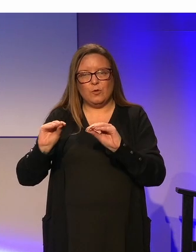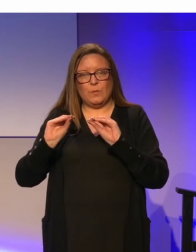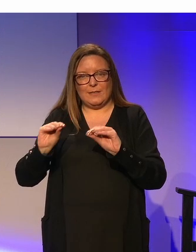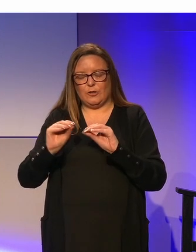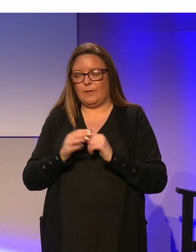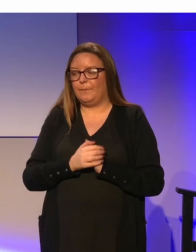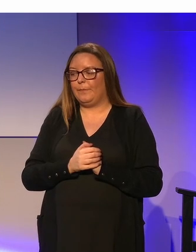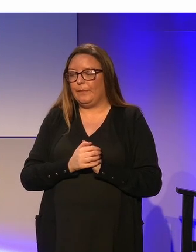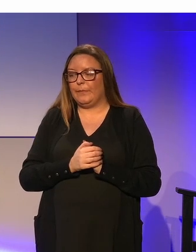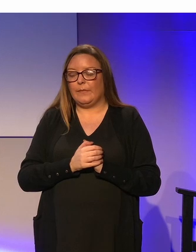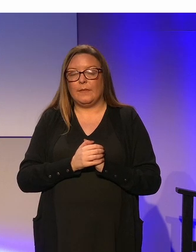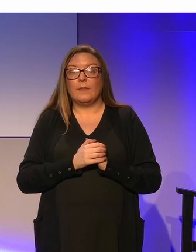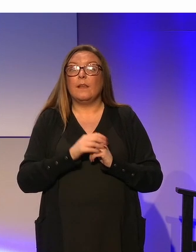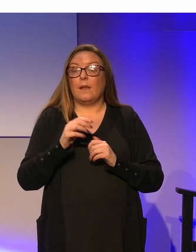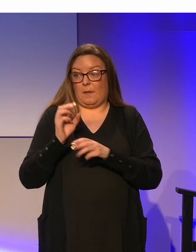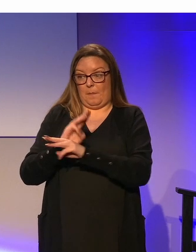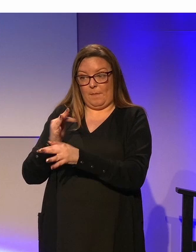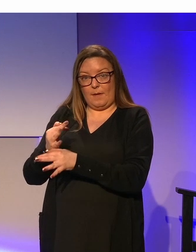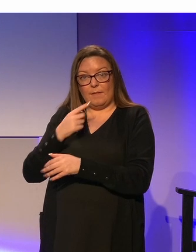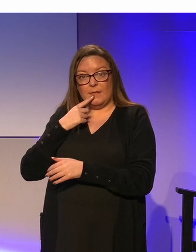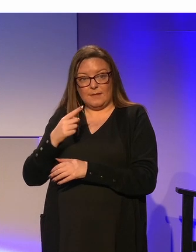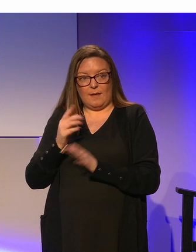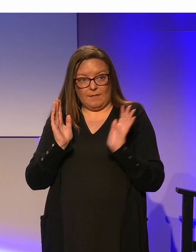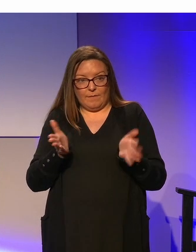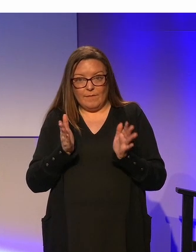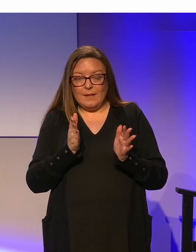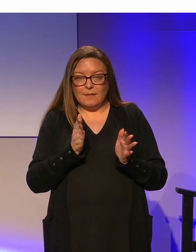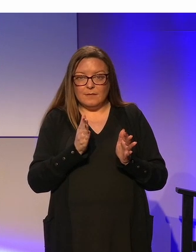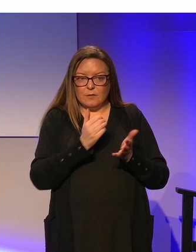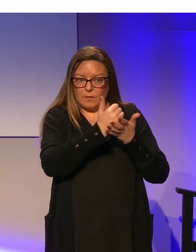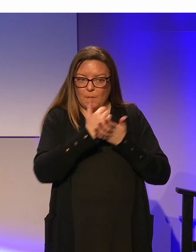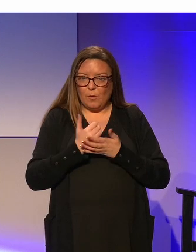also reported that the CNO had supported them and their child well.